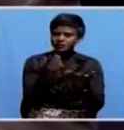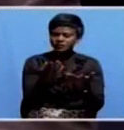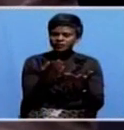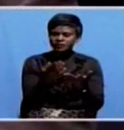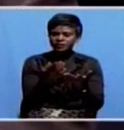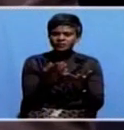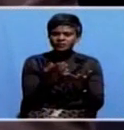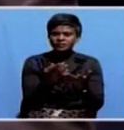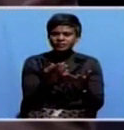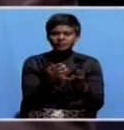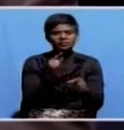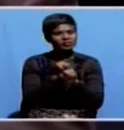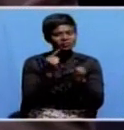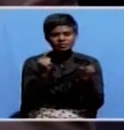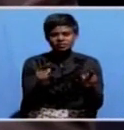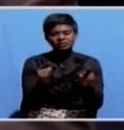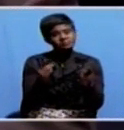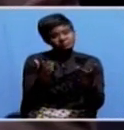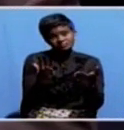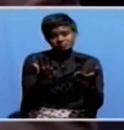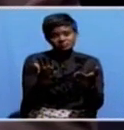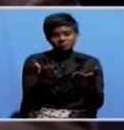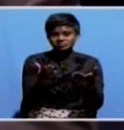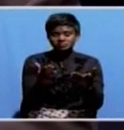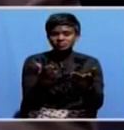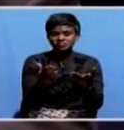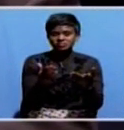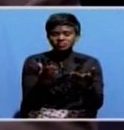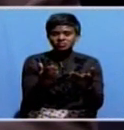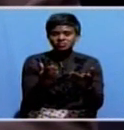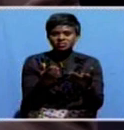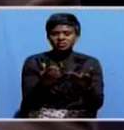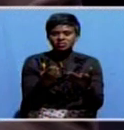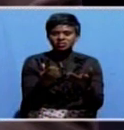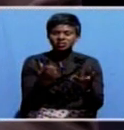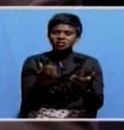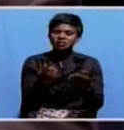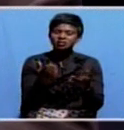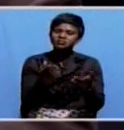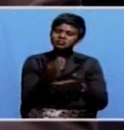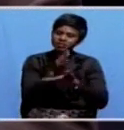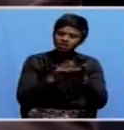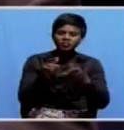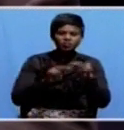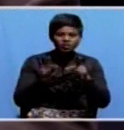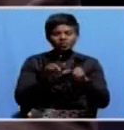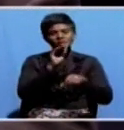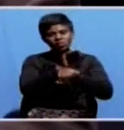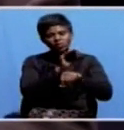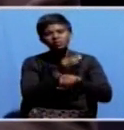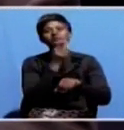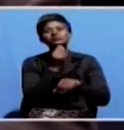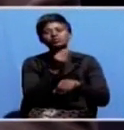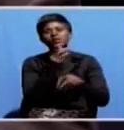and you just cannot believe that one man can come from Mozambique, Tanzania,